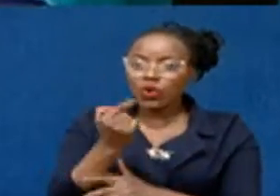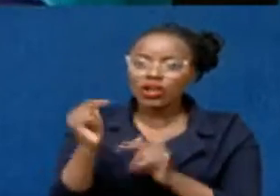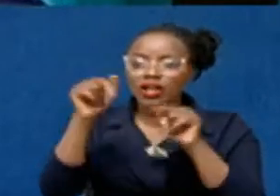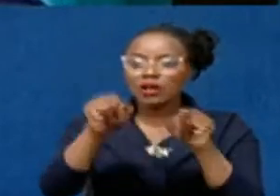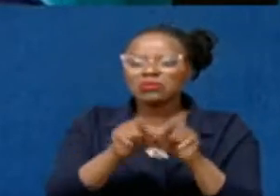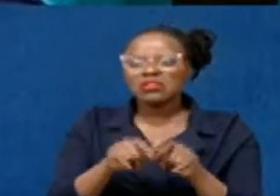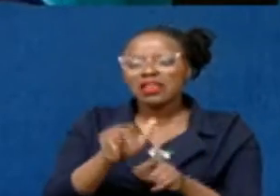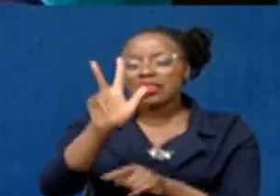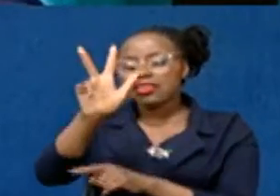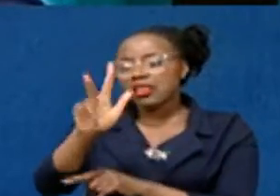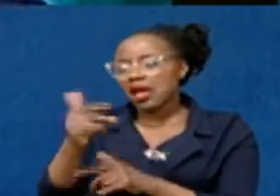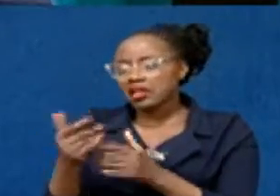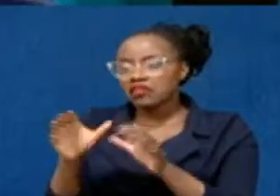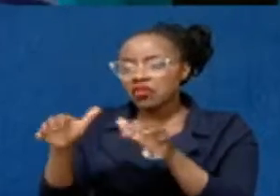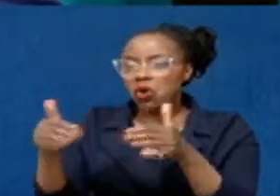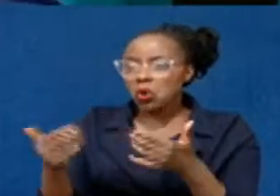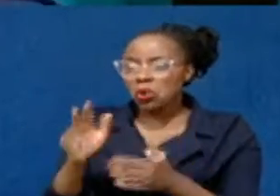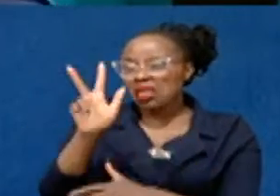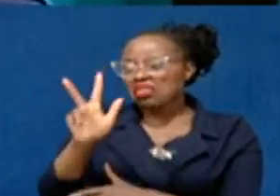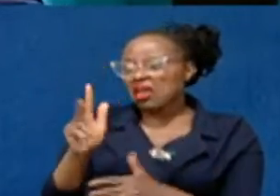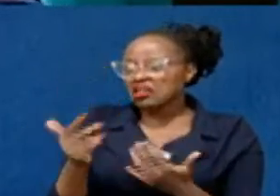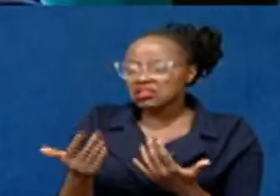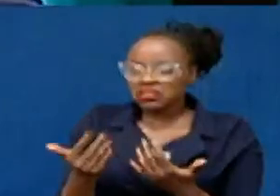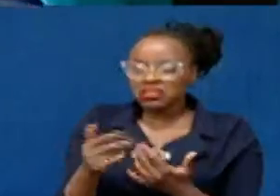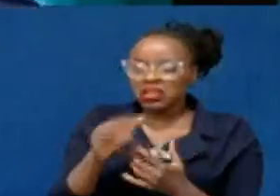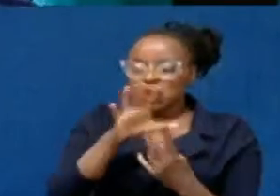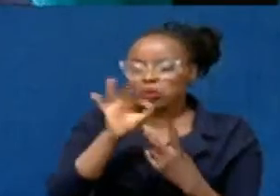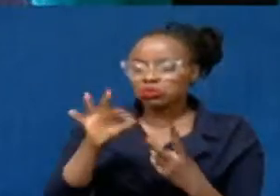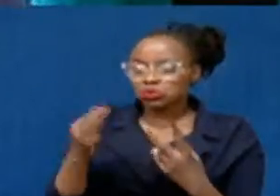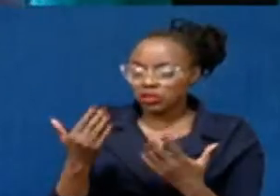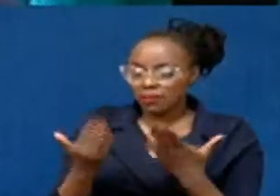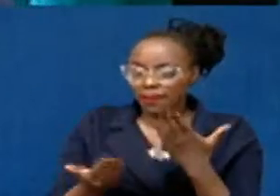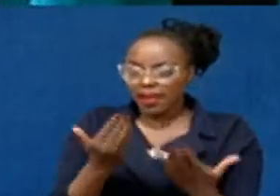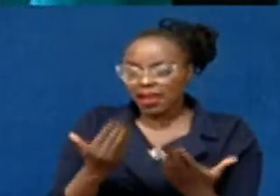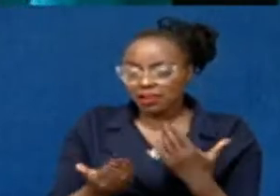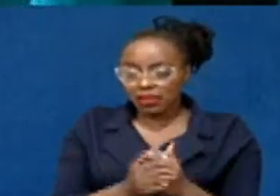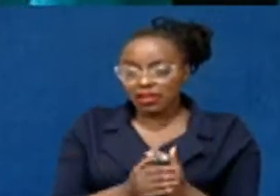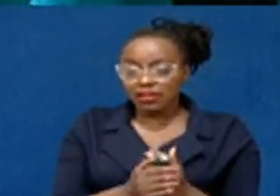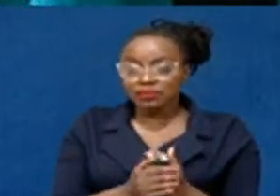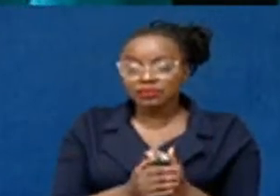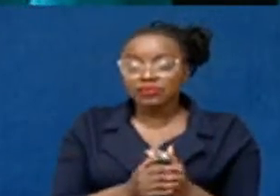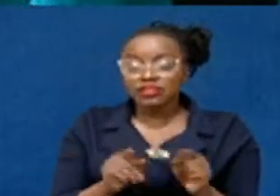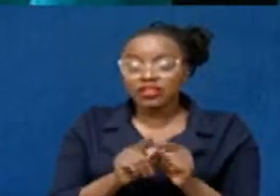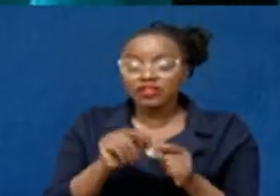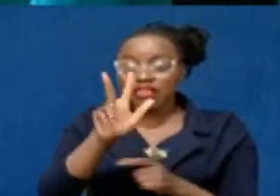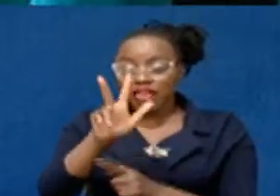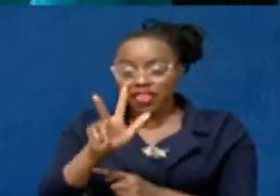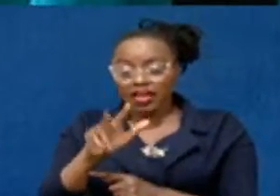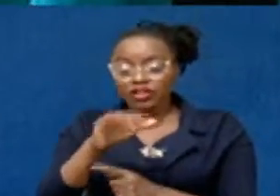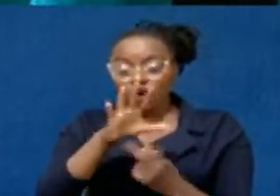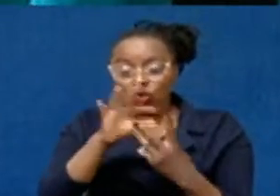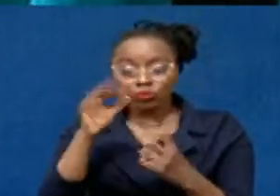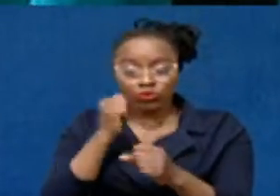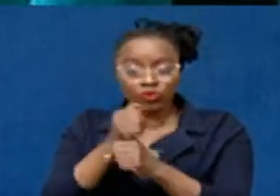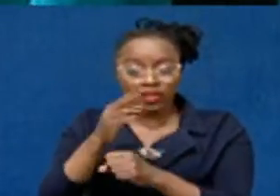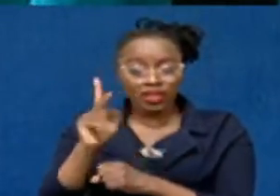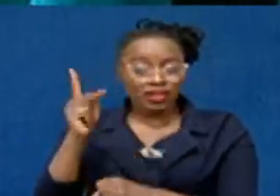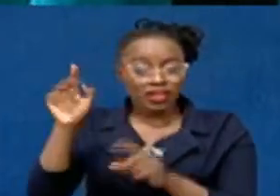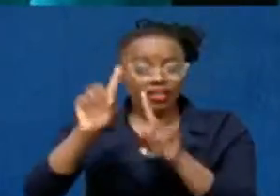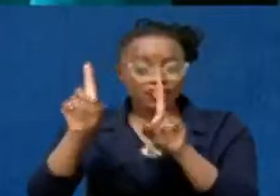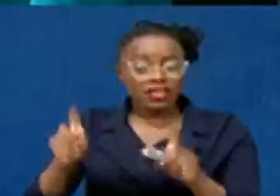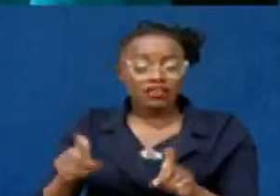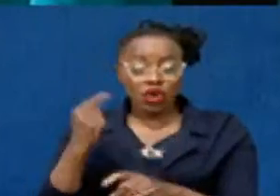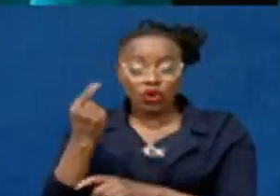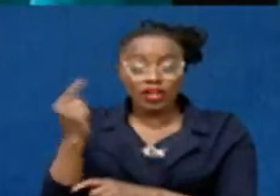come as a third force or a third option. Do third options work in Kenya?